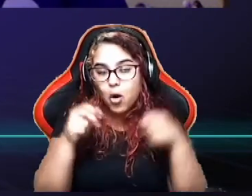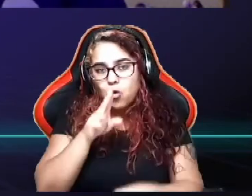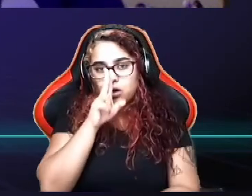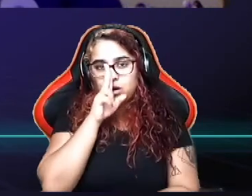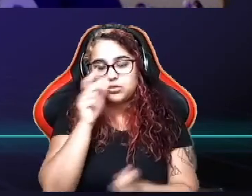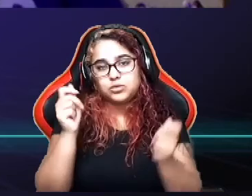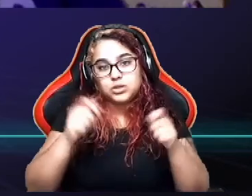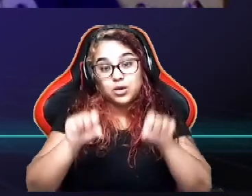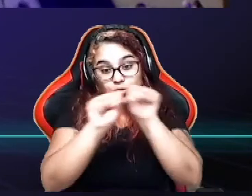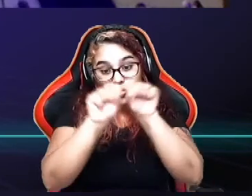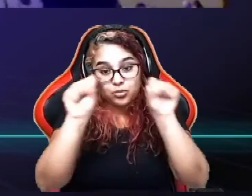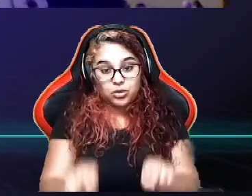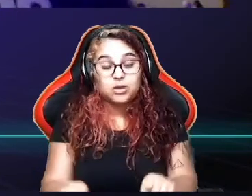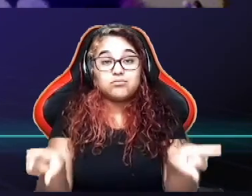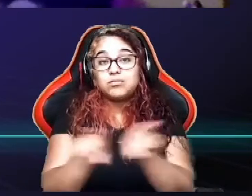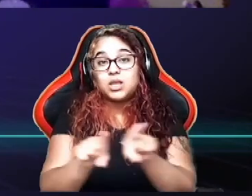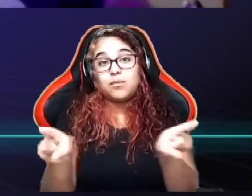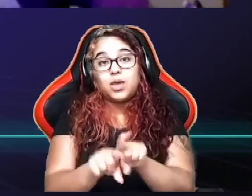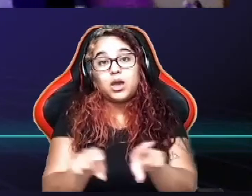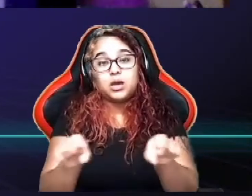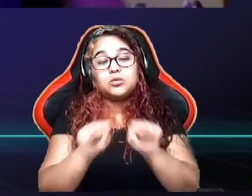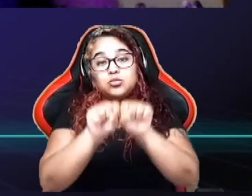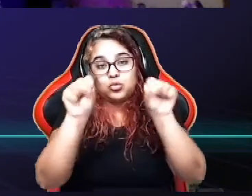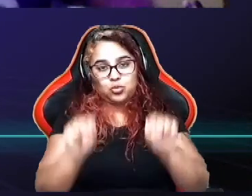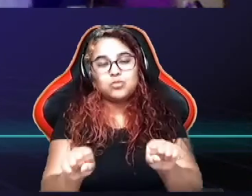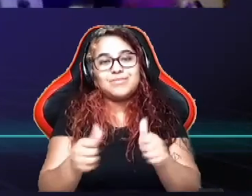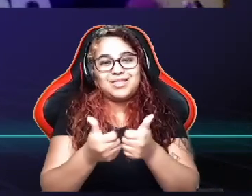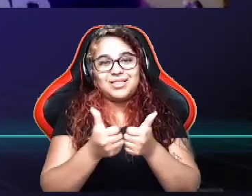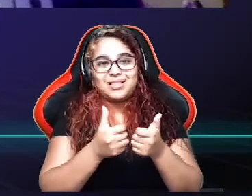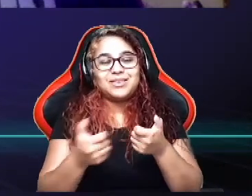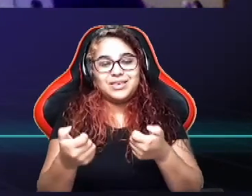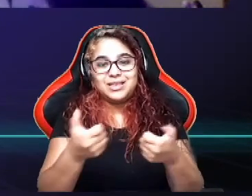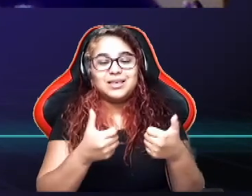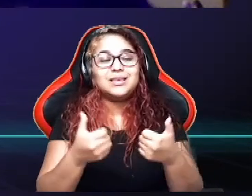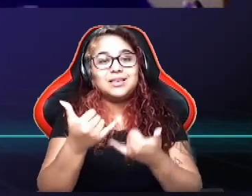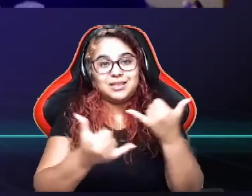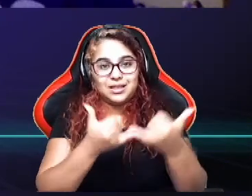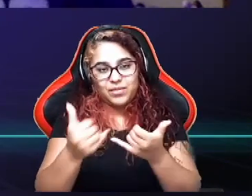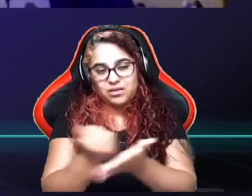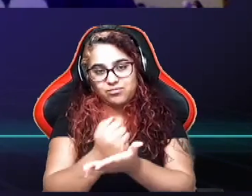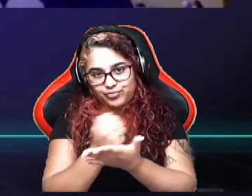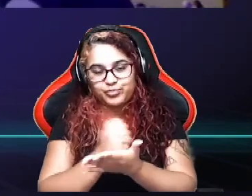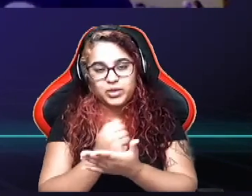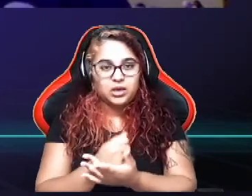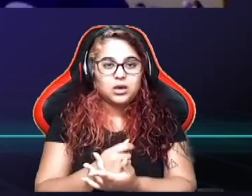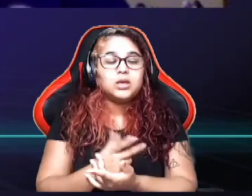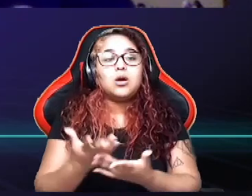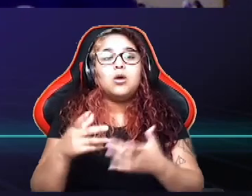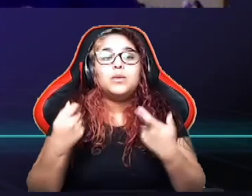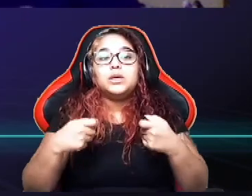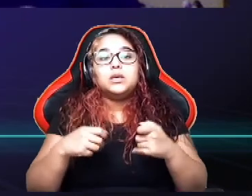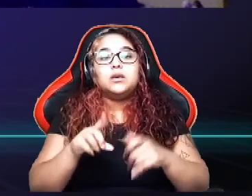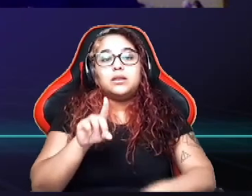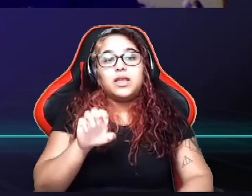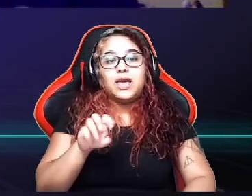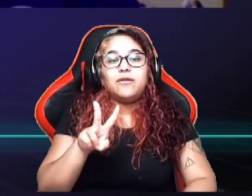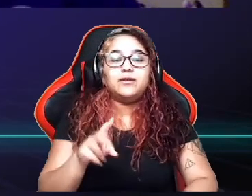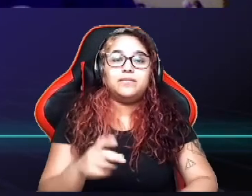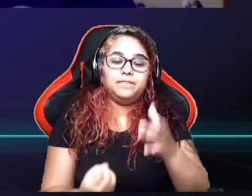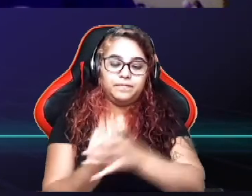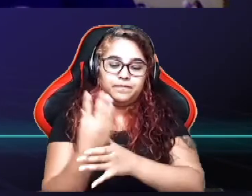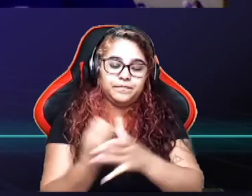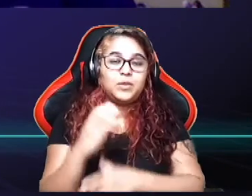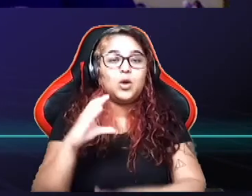Fortnite, you can play in different platforms, and the more